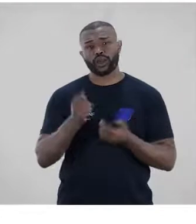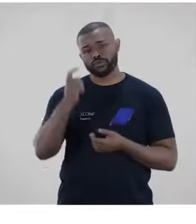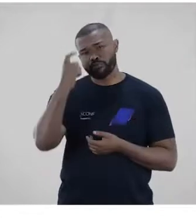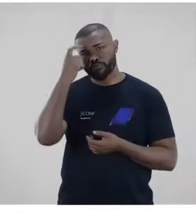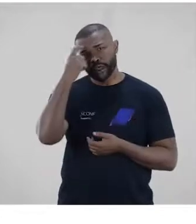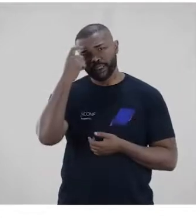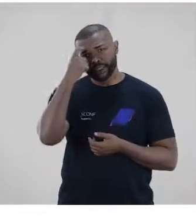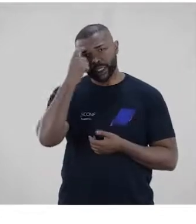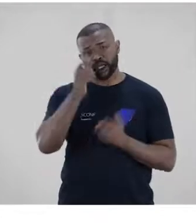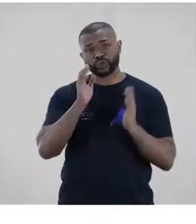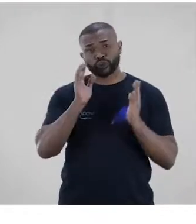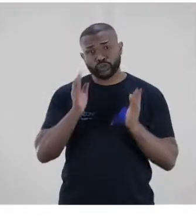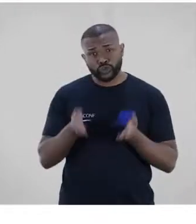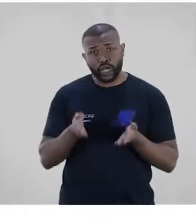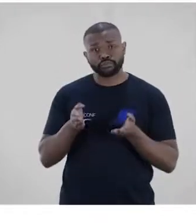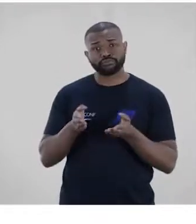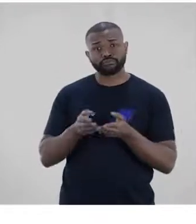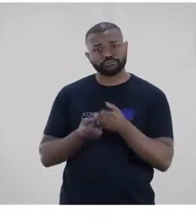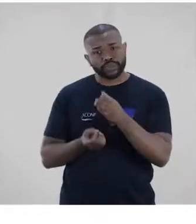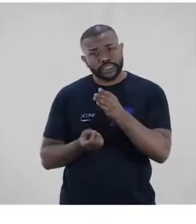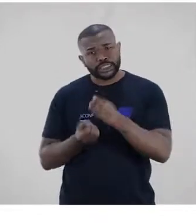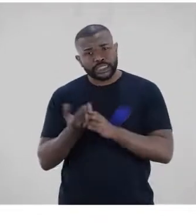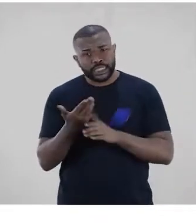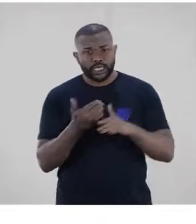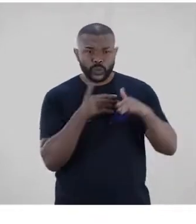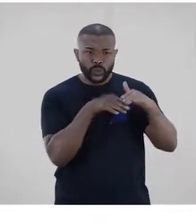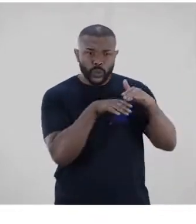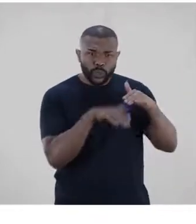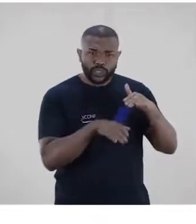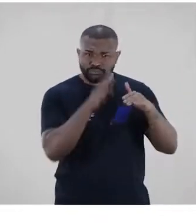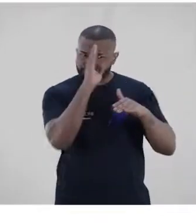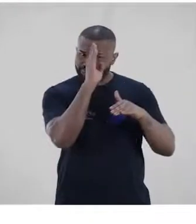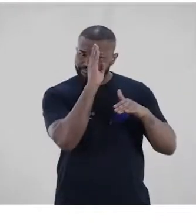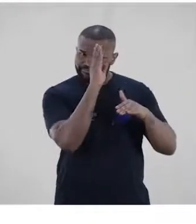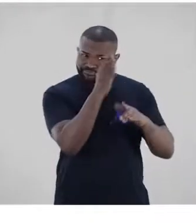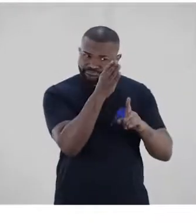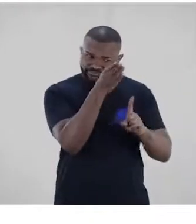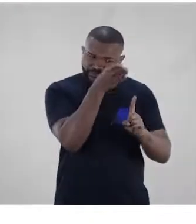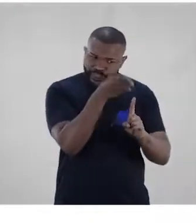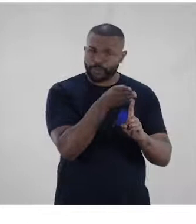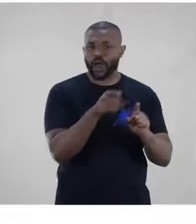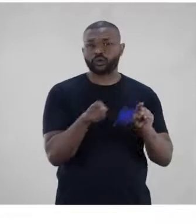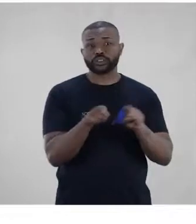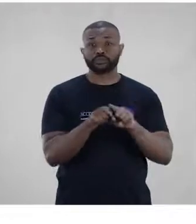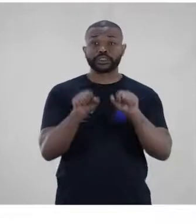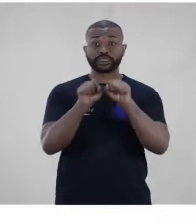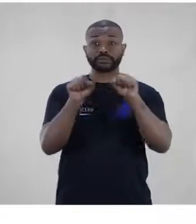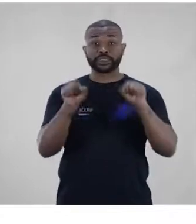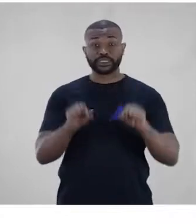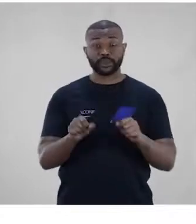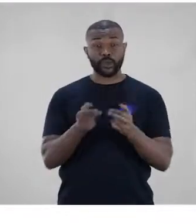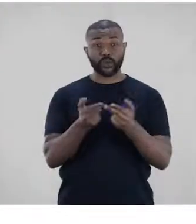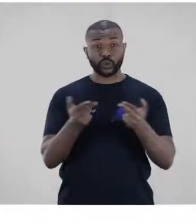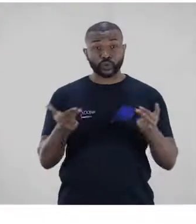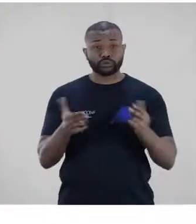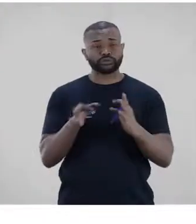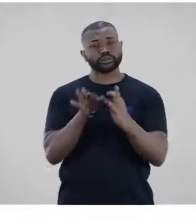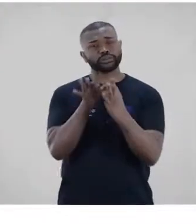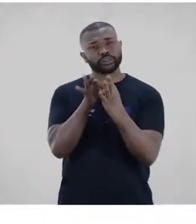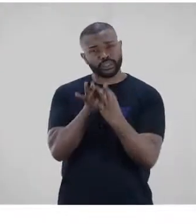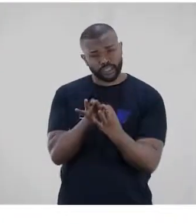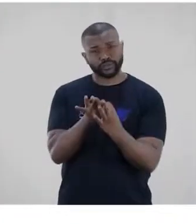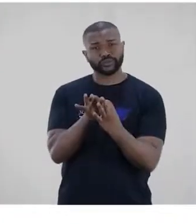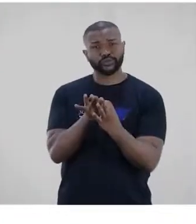this like centralized warehouse, and really ecosystem of well-played, integrated data products that can be